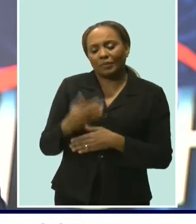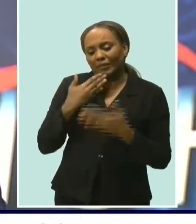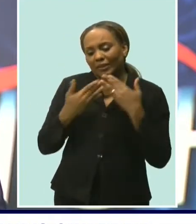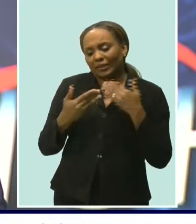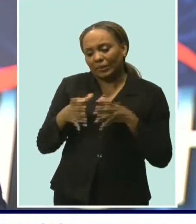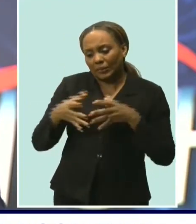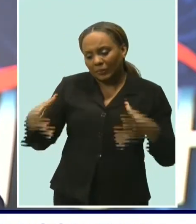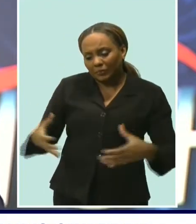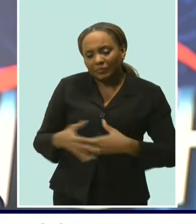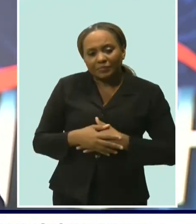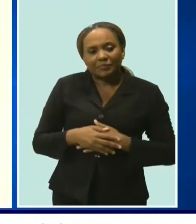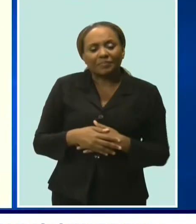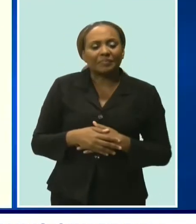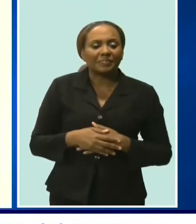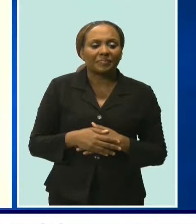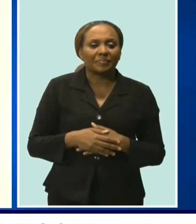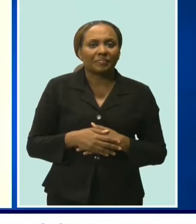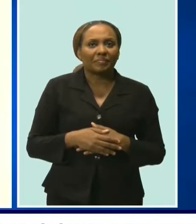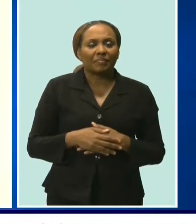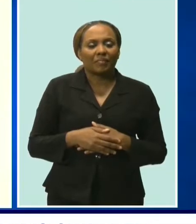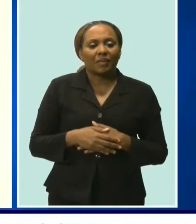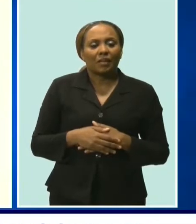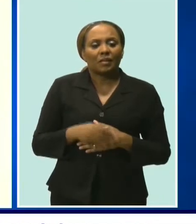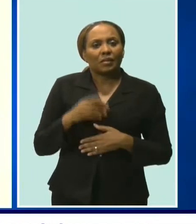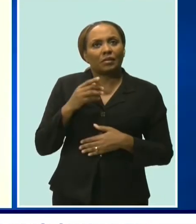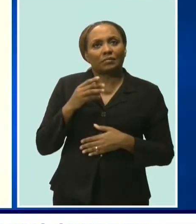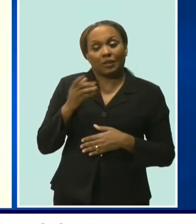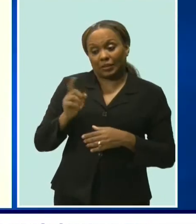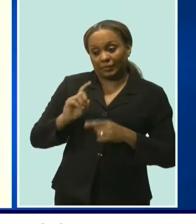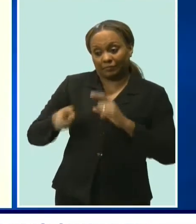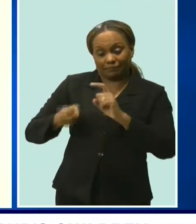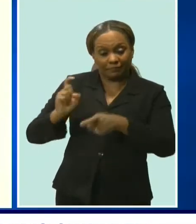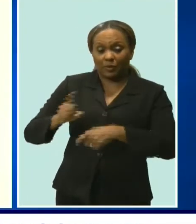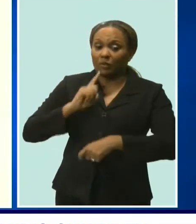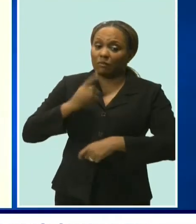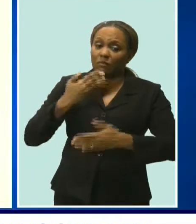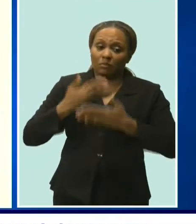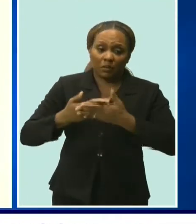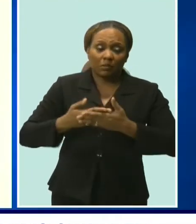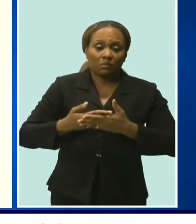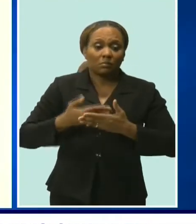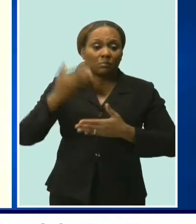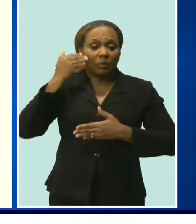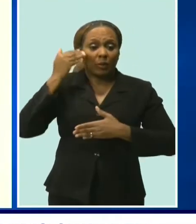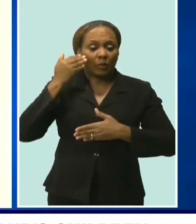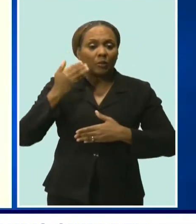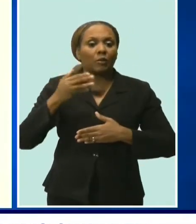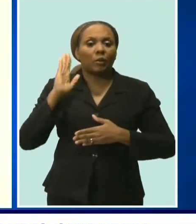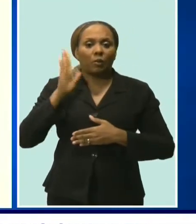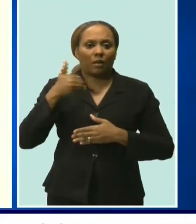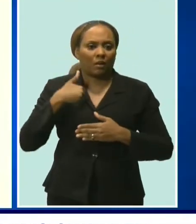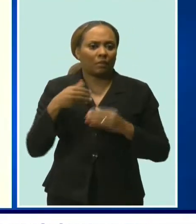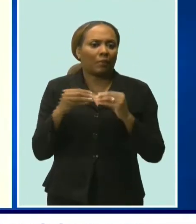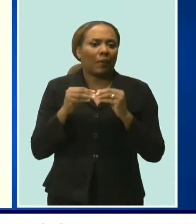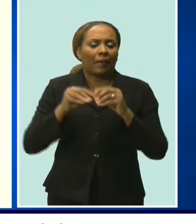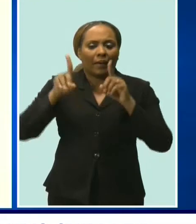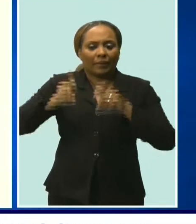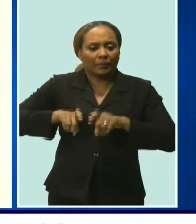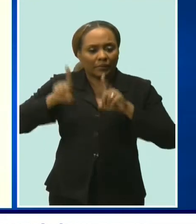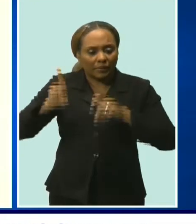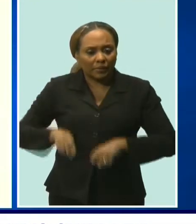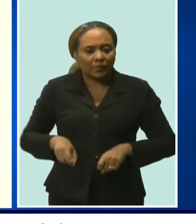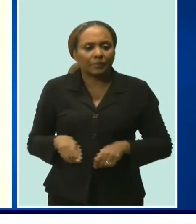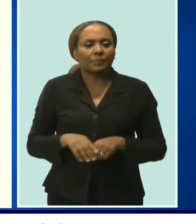donation. The donation today is timely, given that we have some examinations pending, and it is also